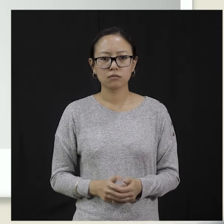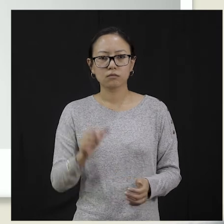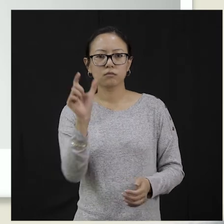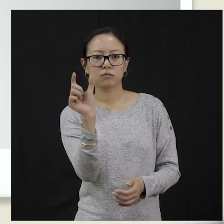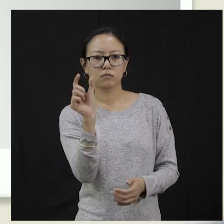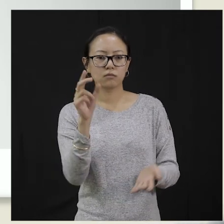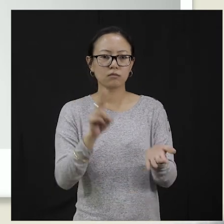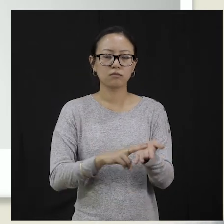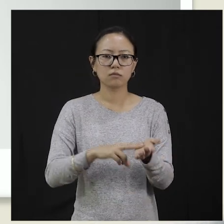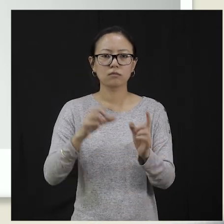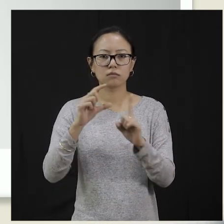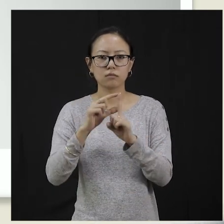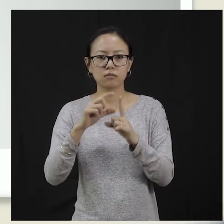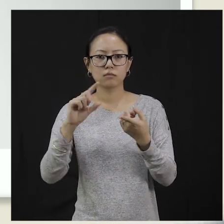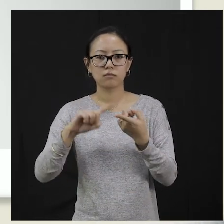Under.